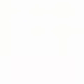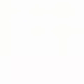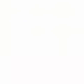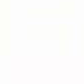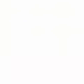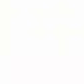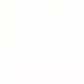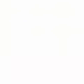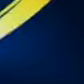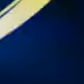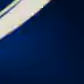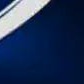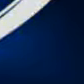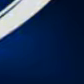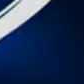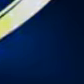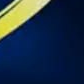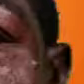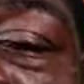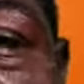A product of Harris International.